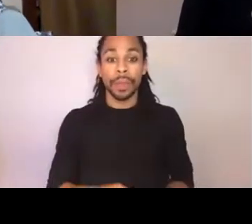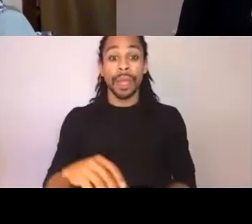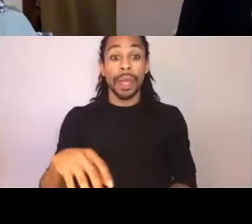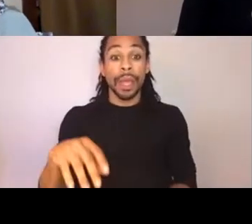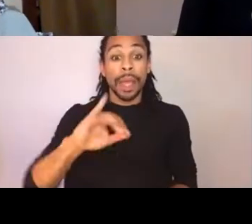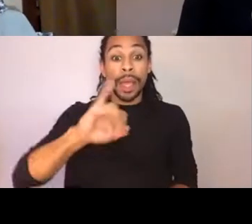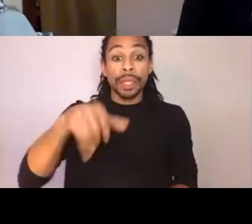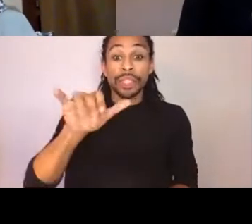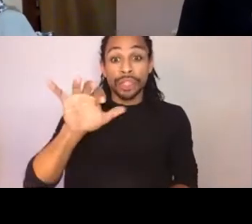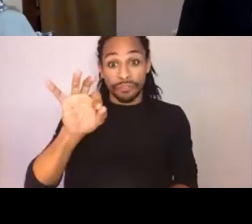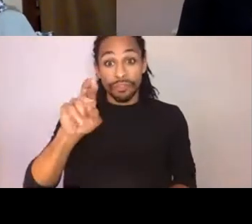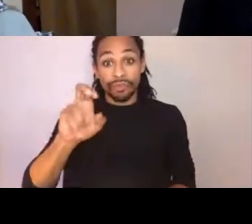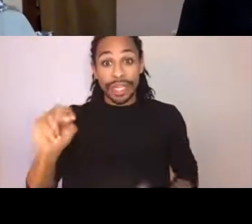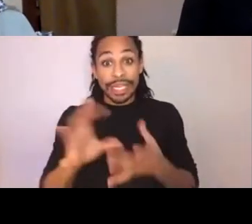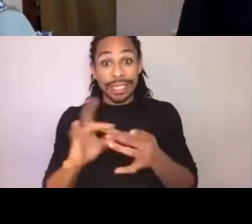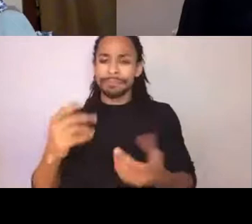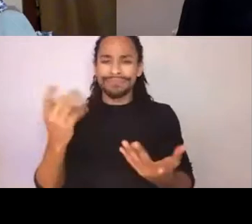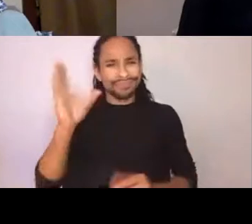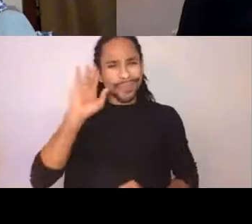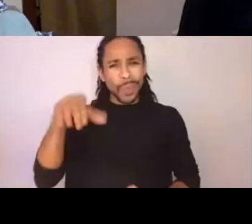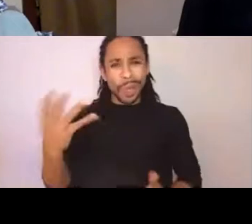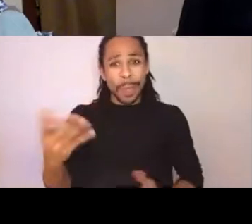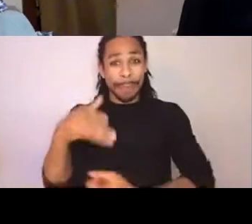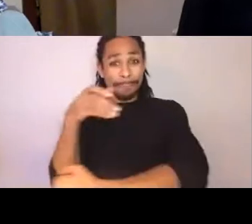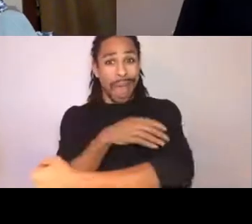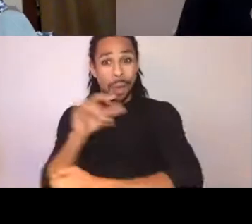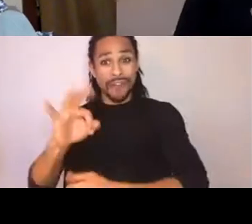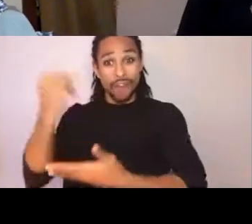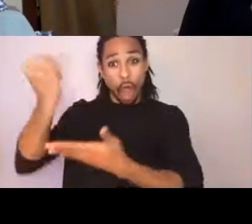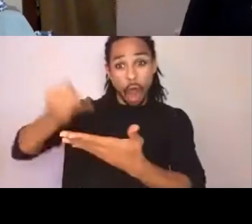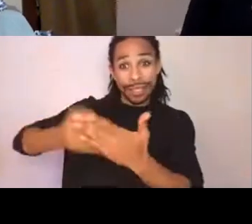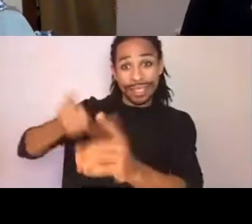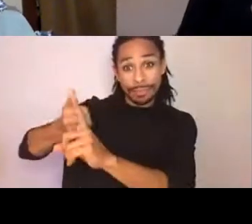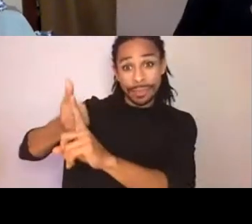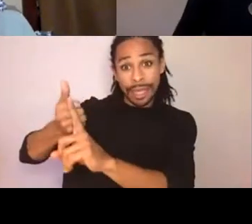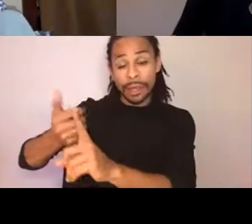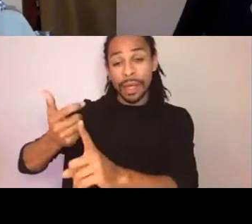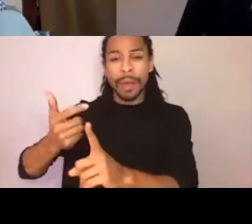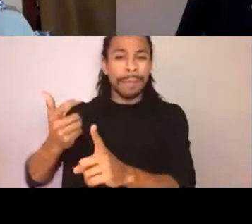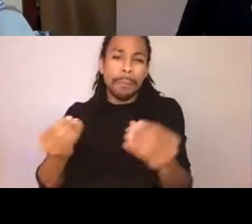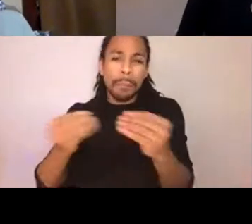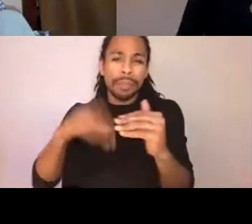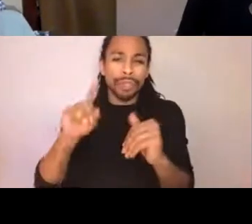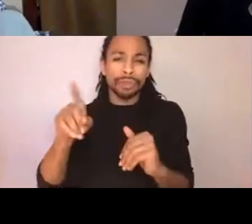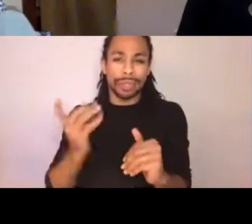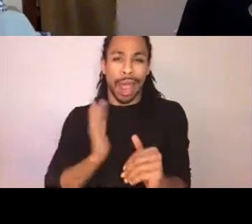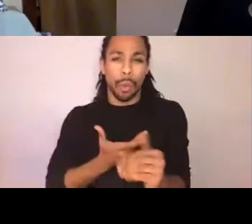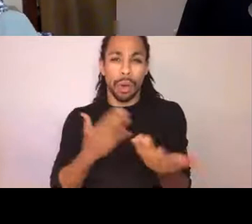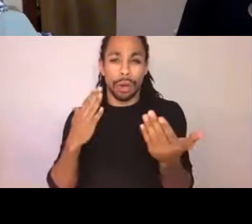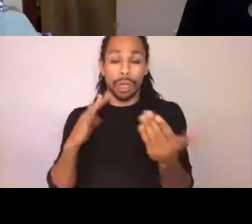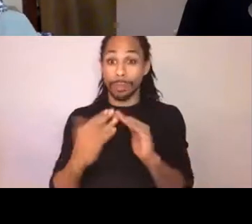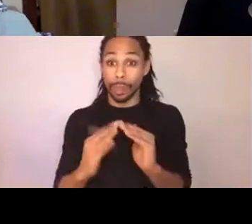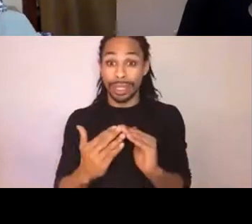the power of the arts is even looking beyond our individual communities and our the liberation of our